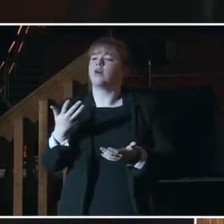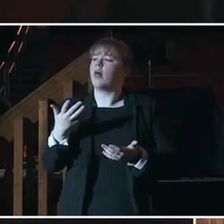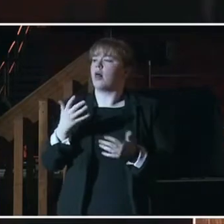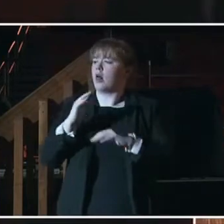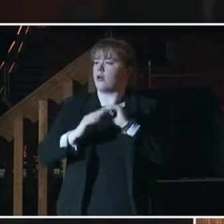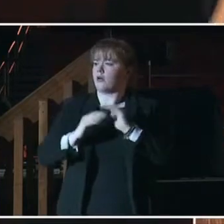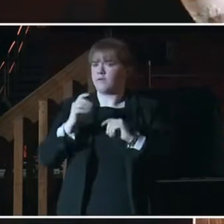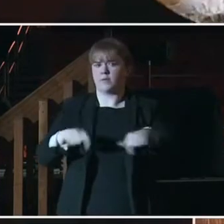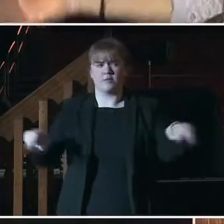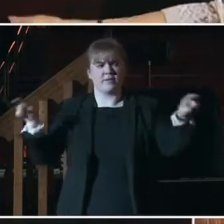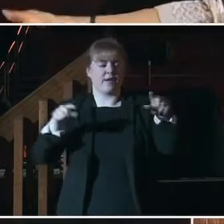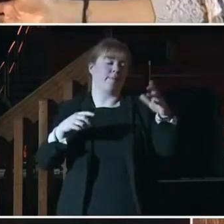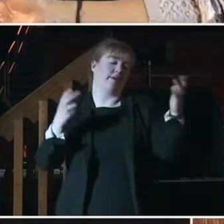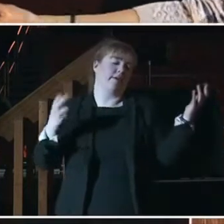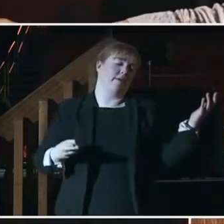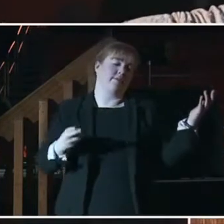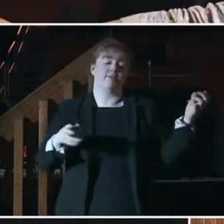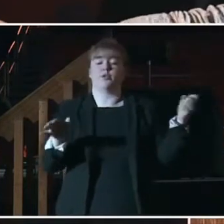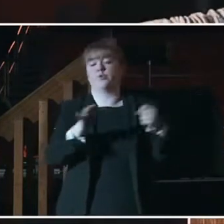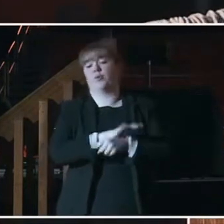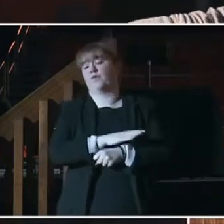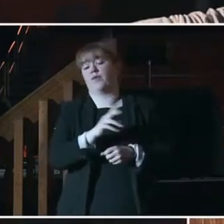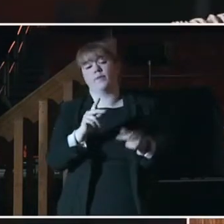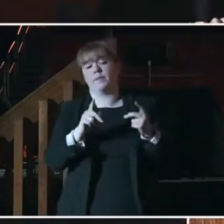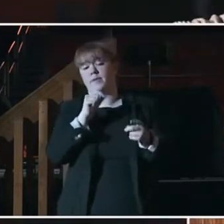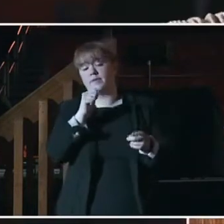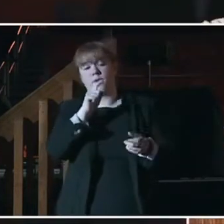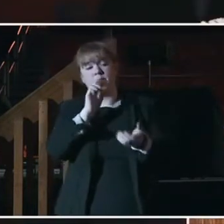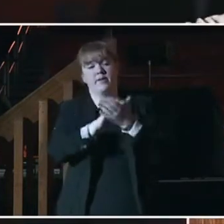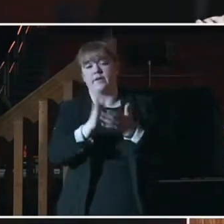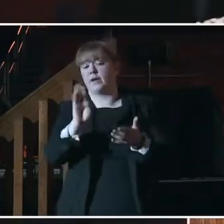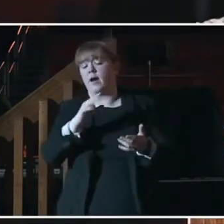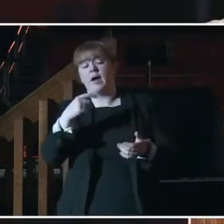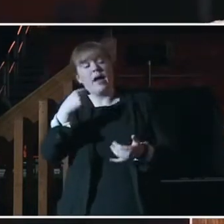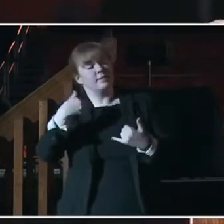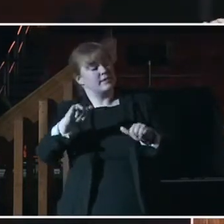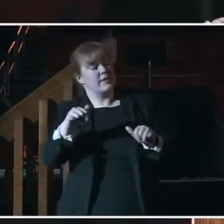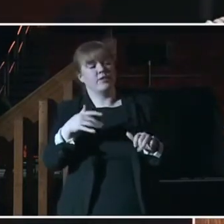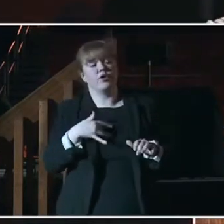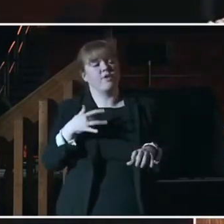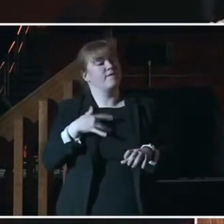you, hell, even if it's a room full of atheists, I'm still gonna feel very comfortable telling you,